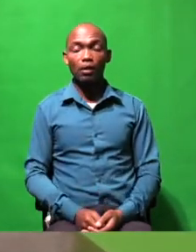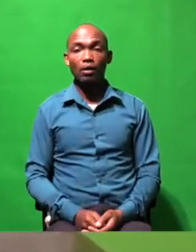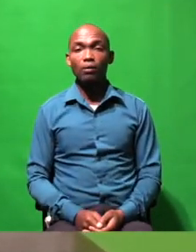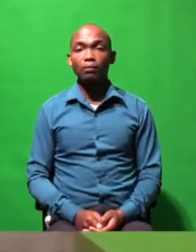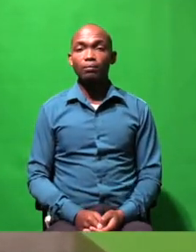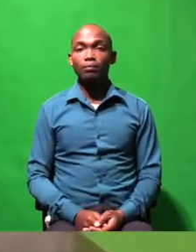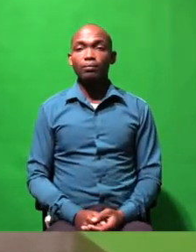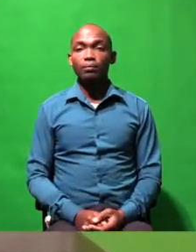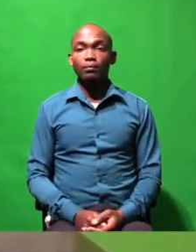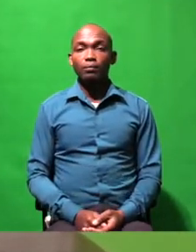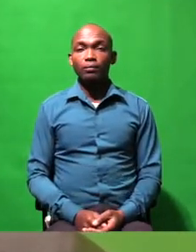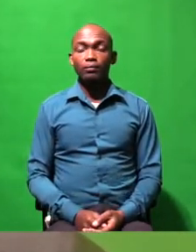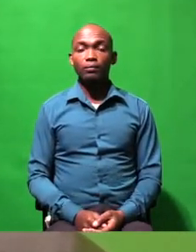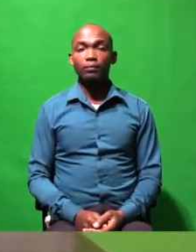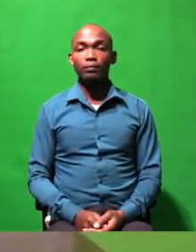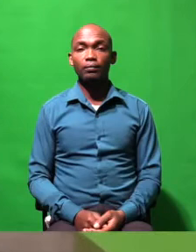proceed.